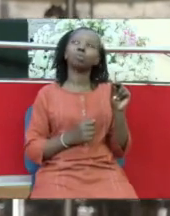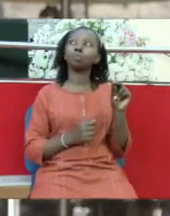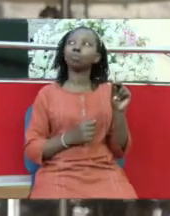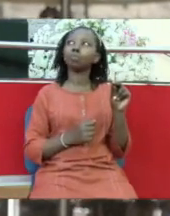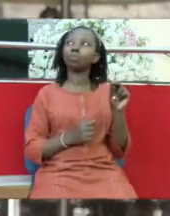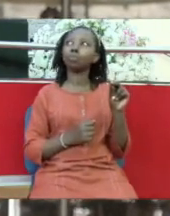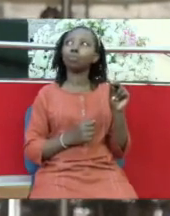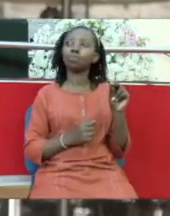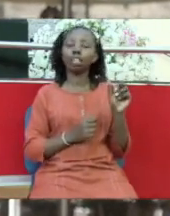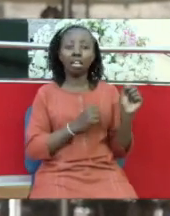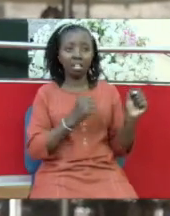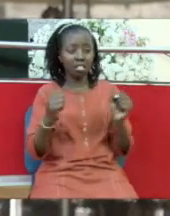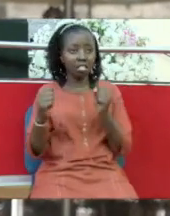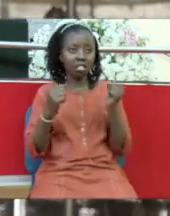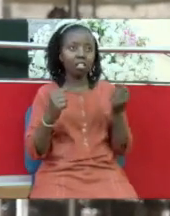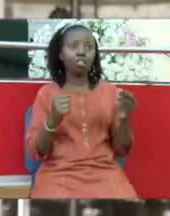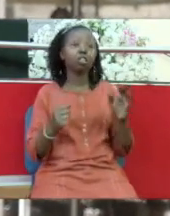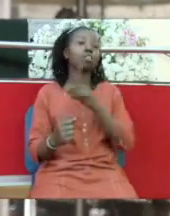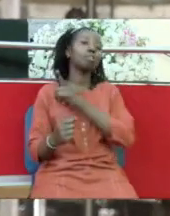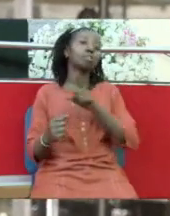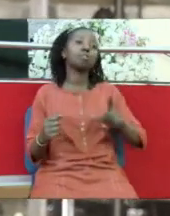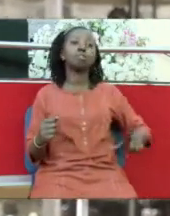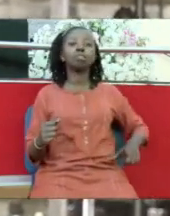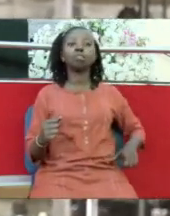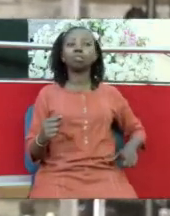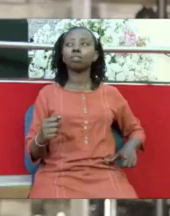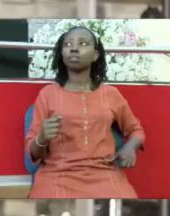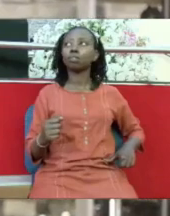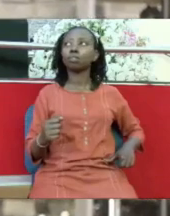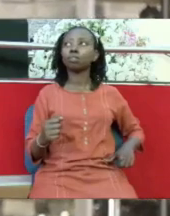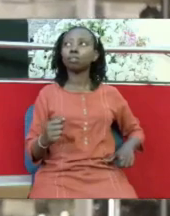It is the strength of the Lord.